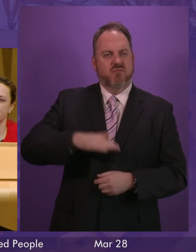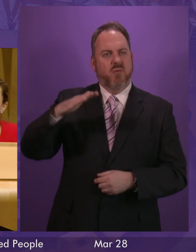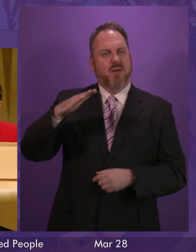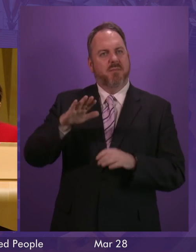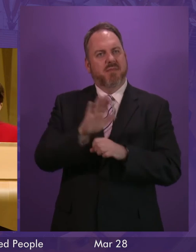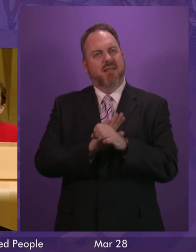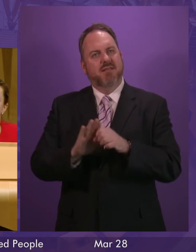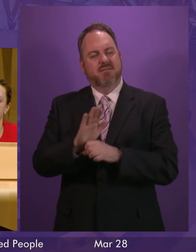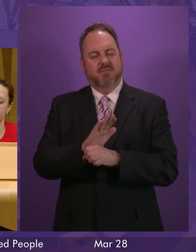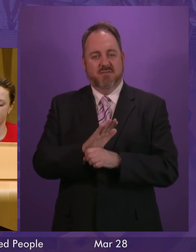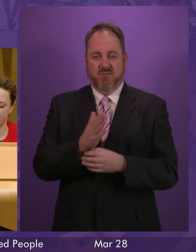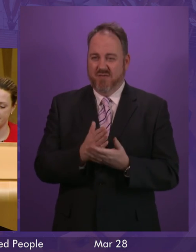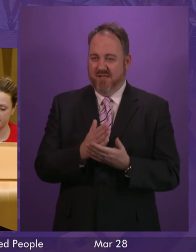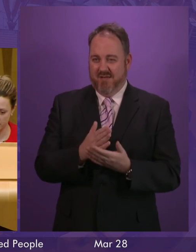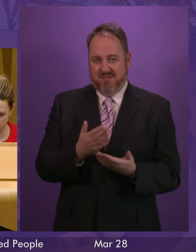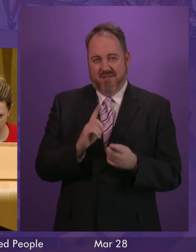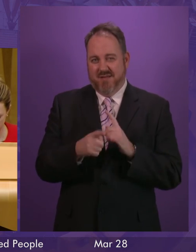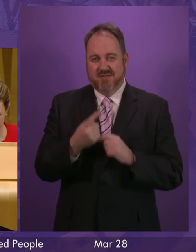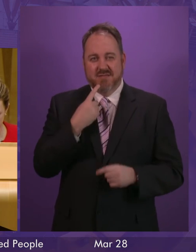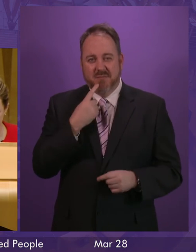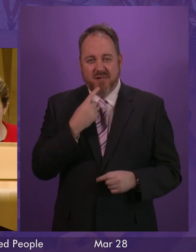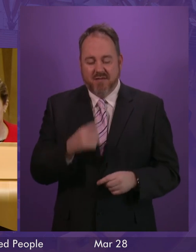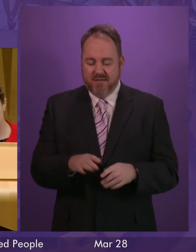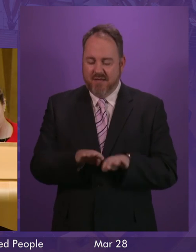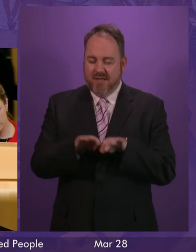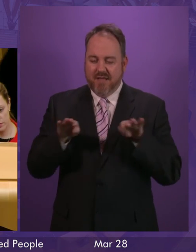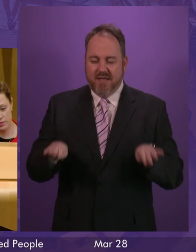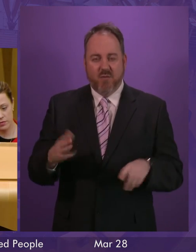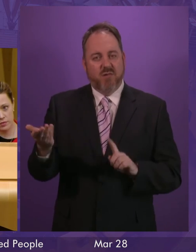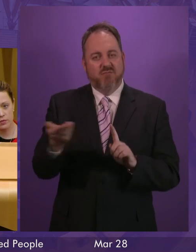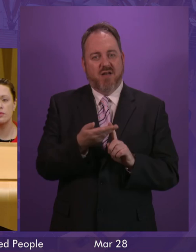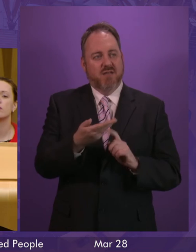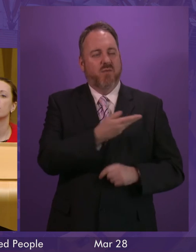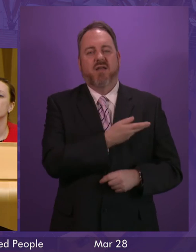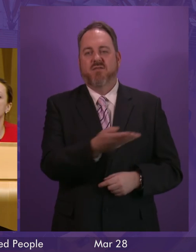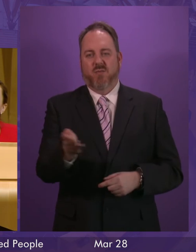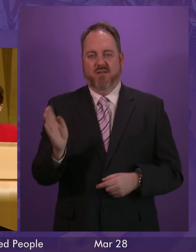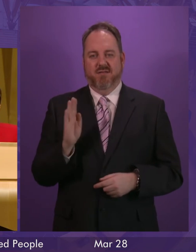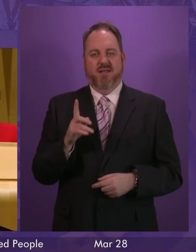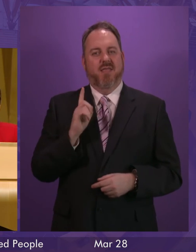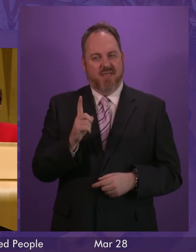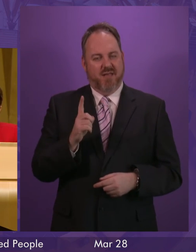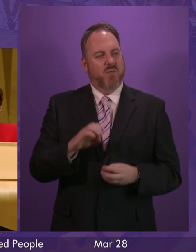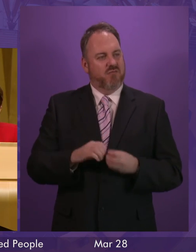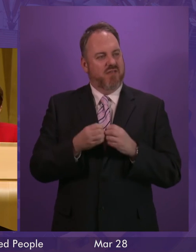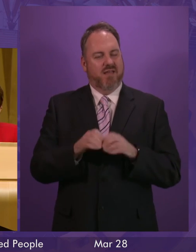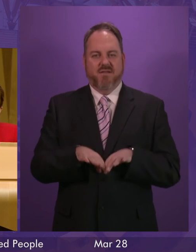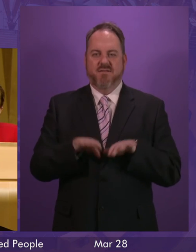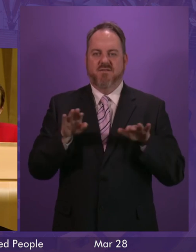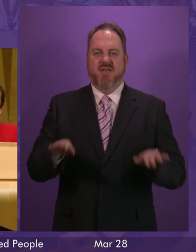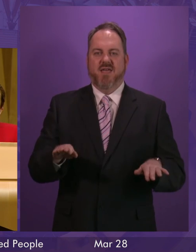President Officer. One where everyone has their equal rights and then and only then will we have shaped that fairer Scotland.